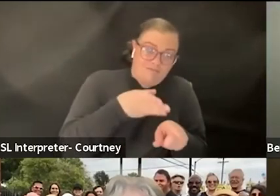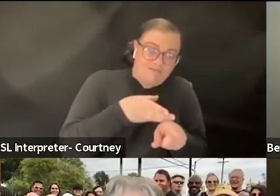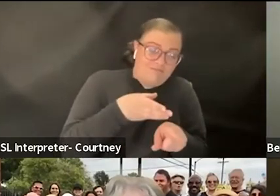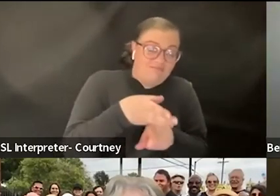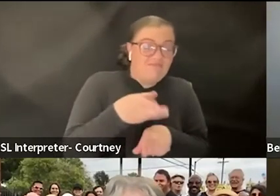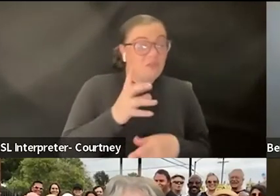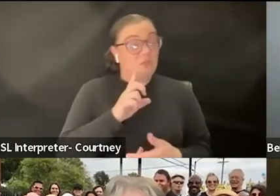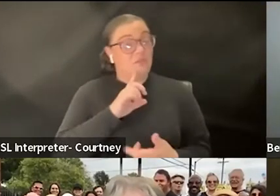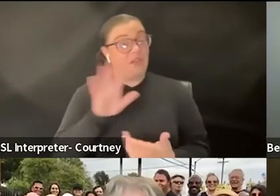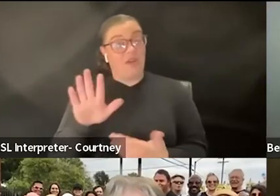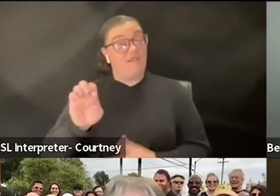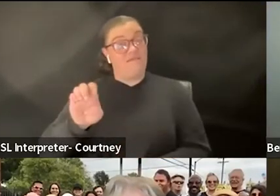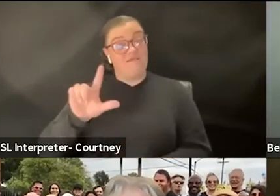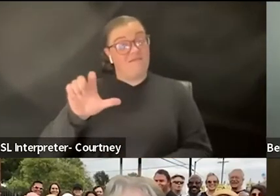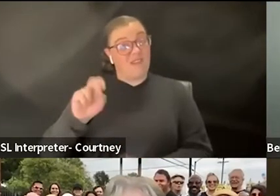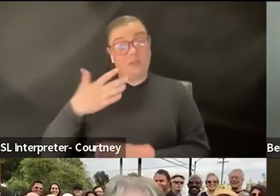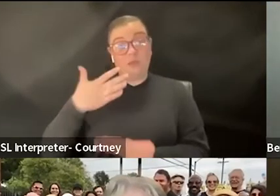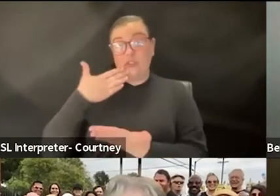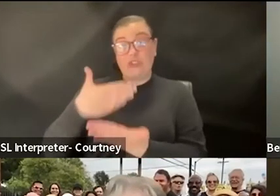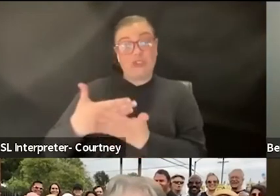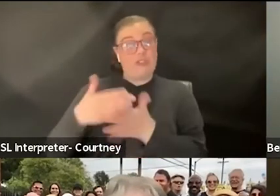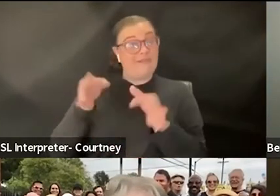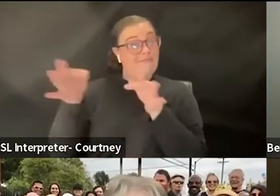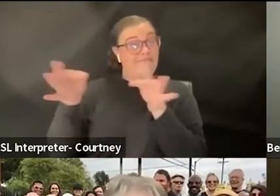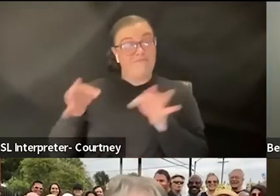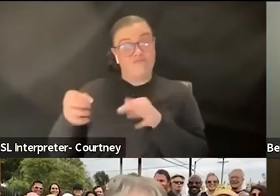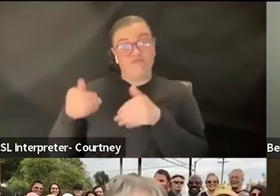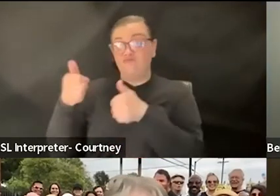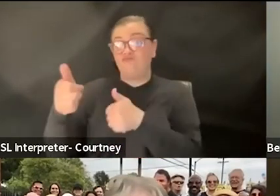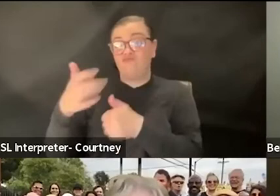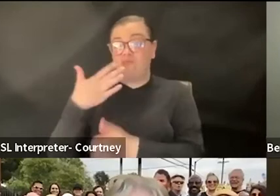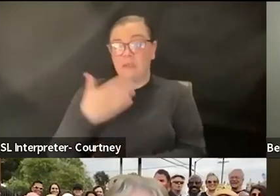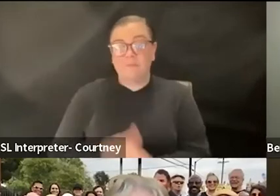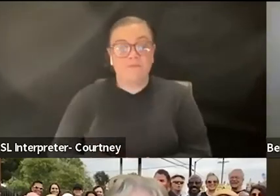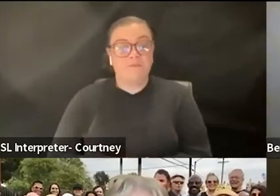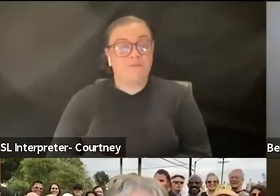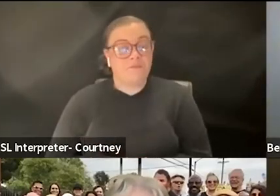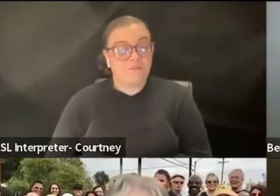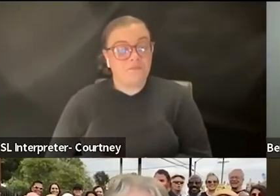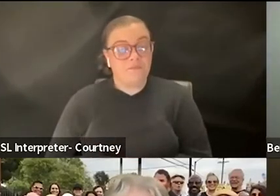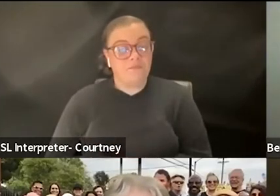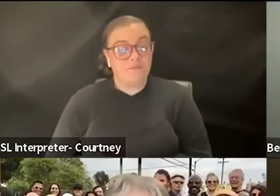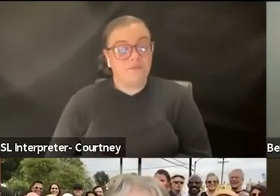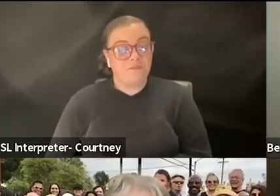the head there. Thanks. Yeah. I'm curious.